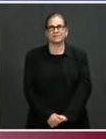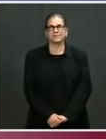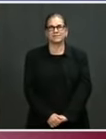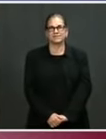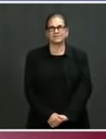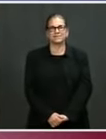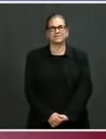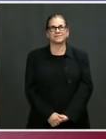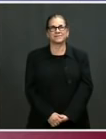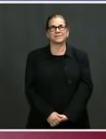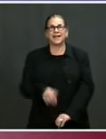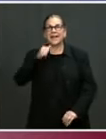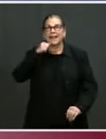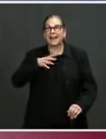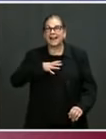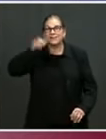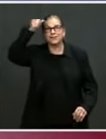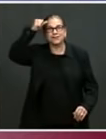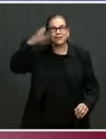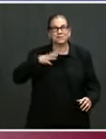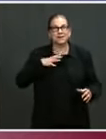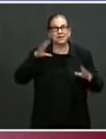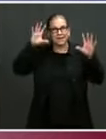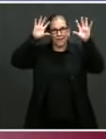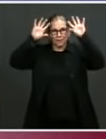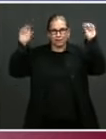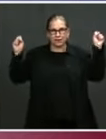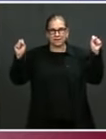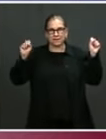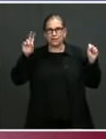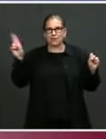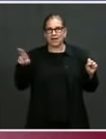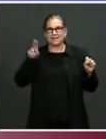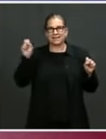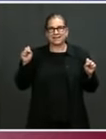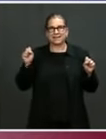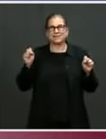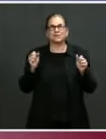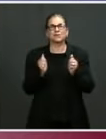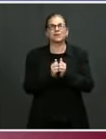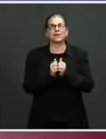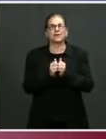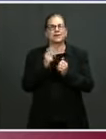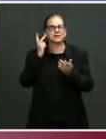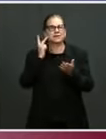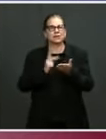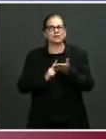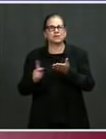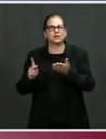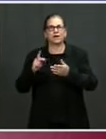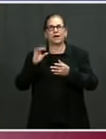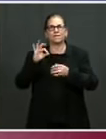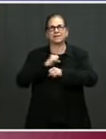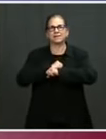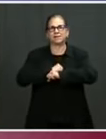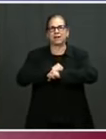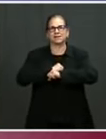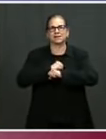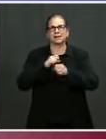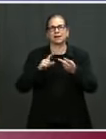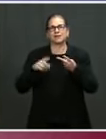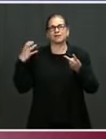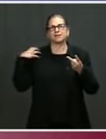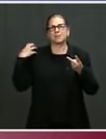Ladies and gentlemen, the President of the United States, accompanied by the Secretary of Defense and the Chairman of the Joint Chiefs of